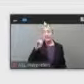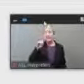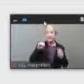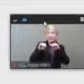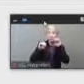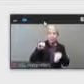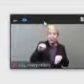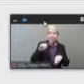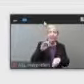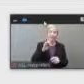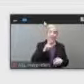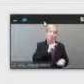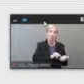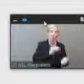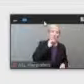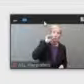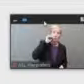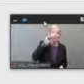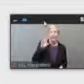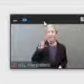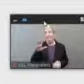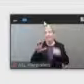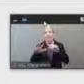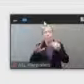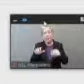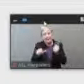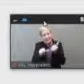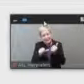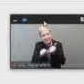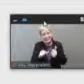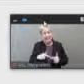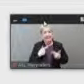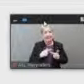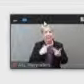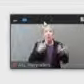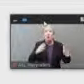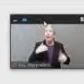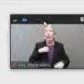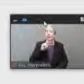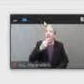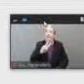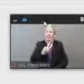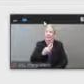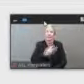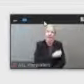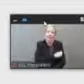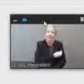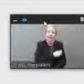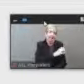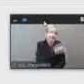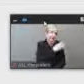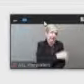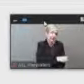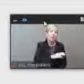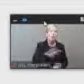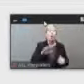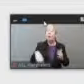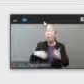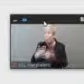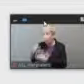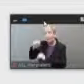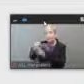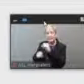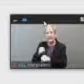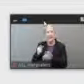and 75% of assisted living facilities have completed a second vaccine clinic. And all state-run facilities